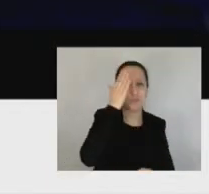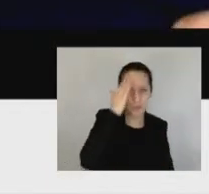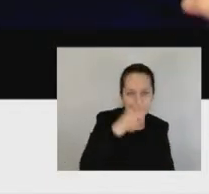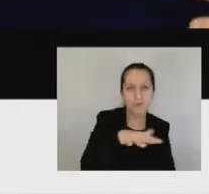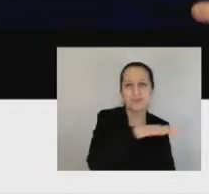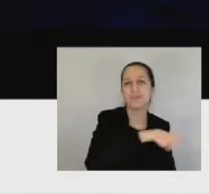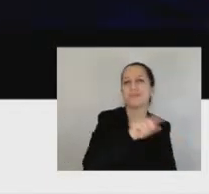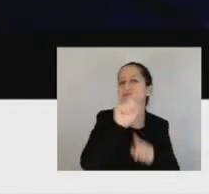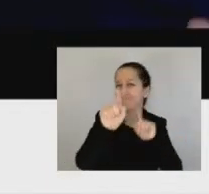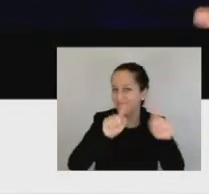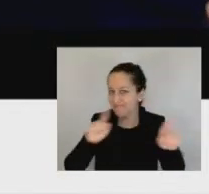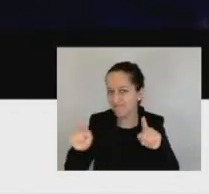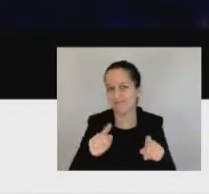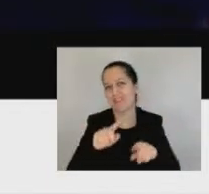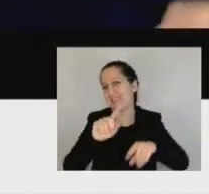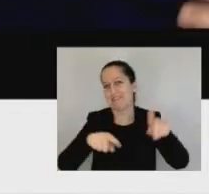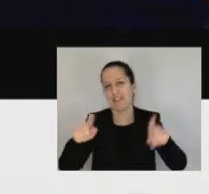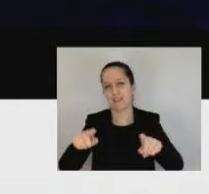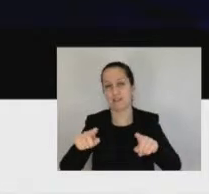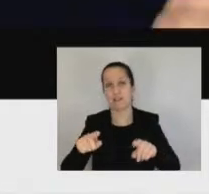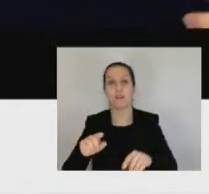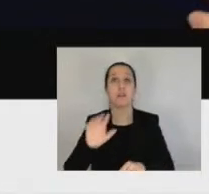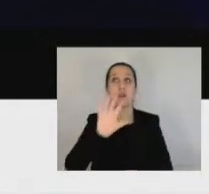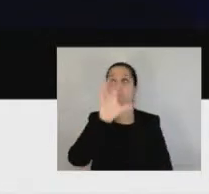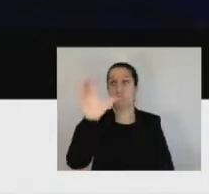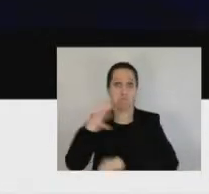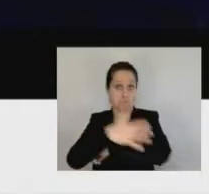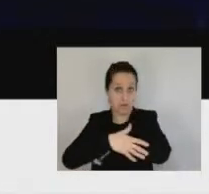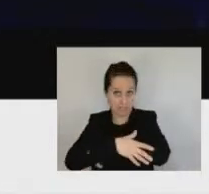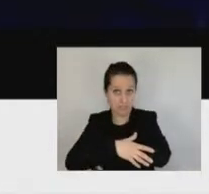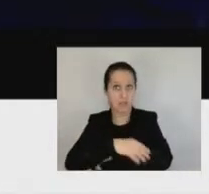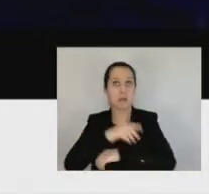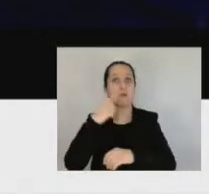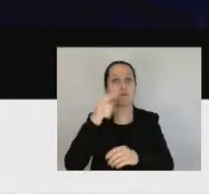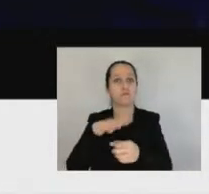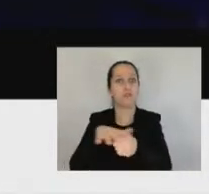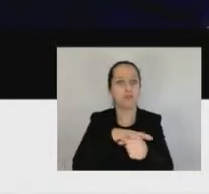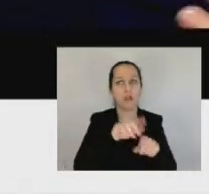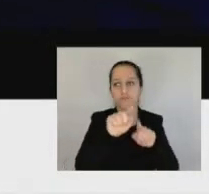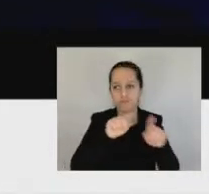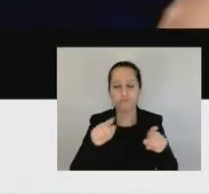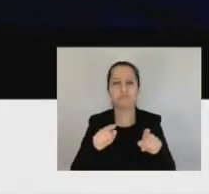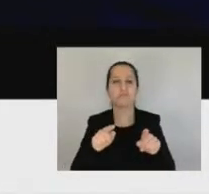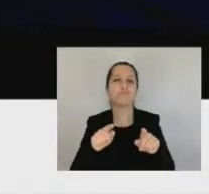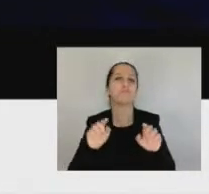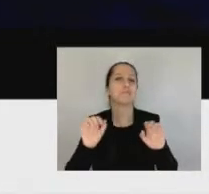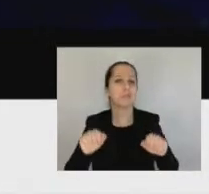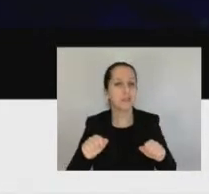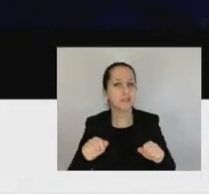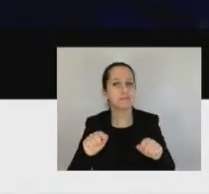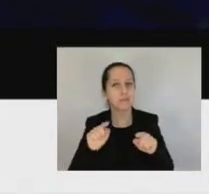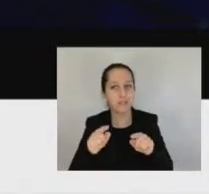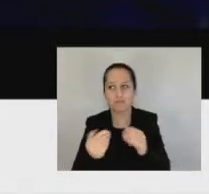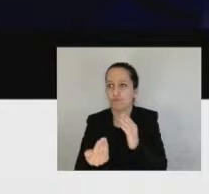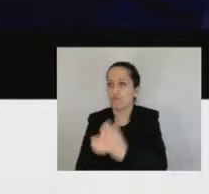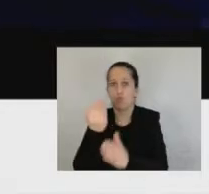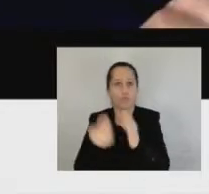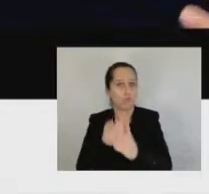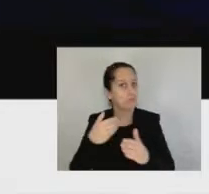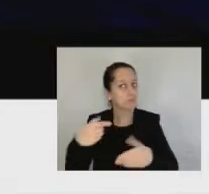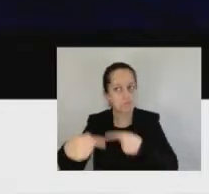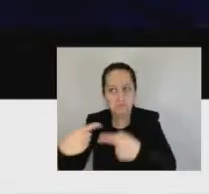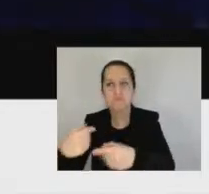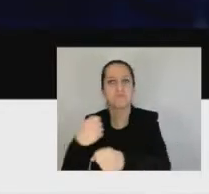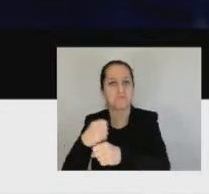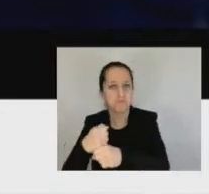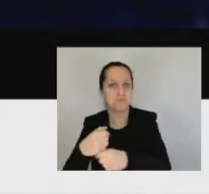different depending on countries. But there is a reality there that allows us to have convergence of different